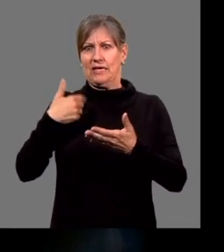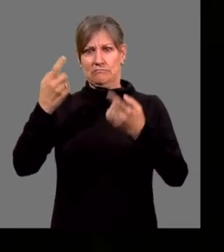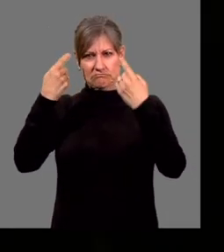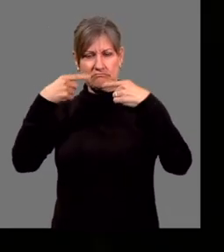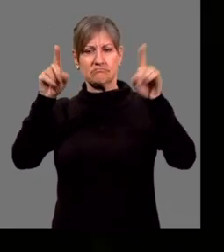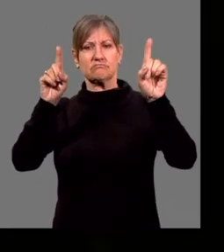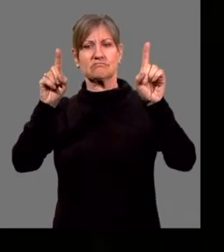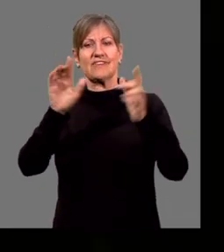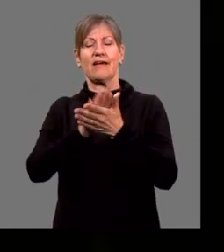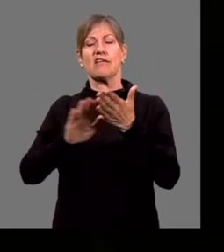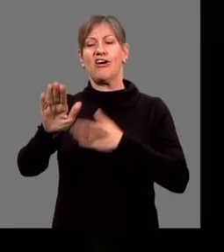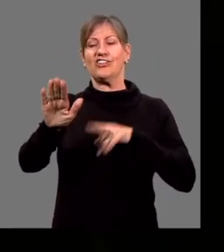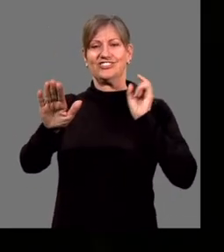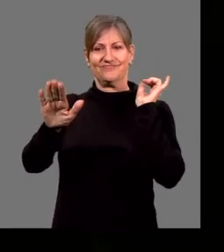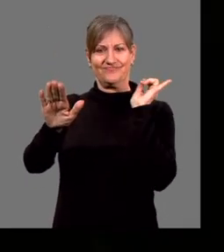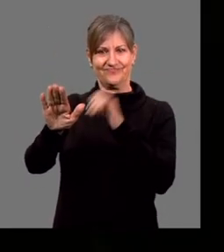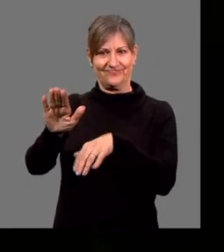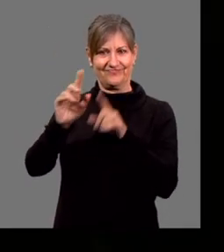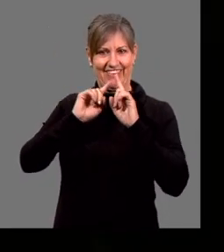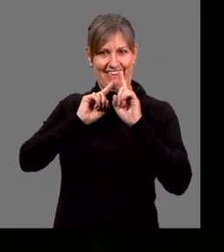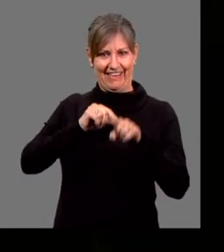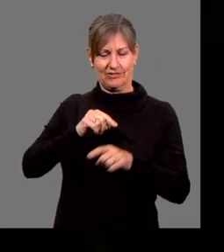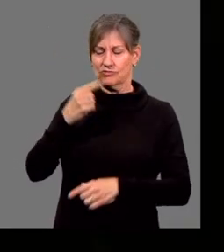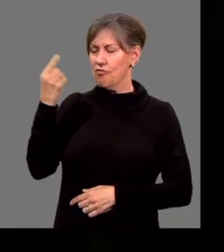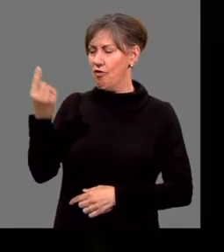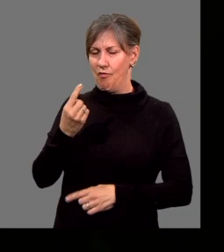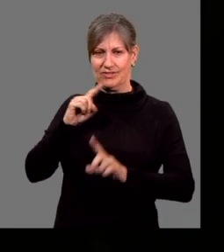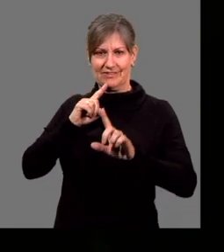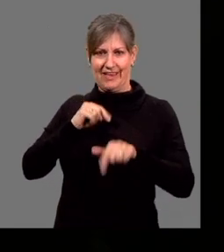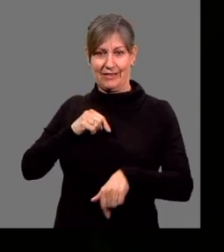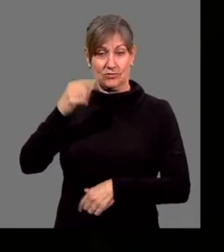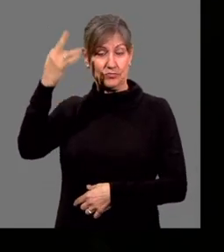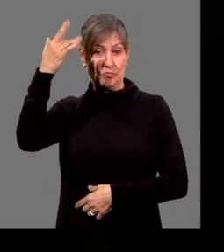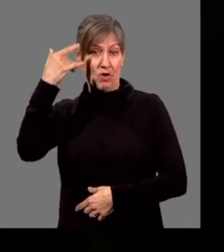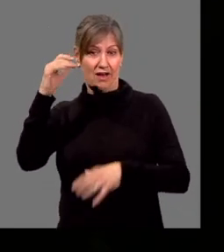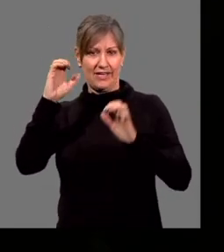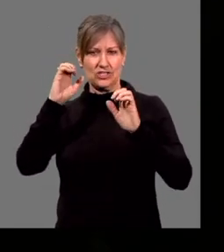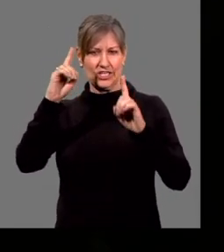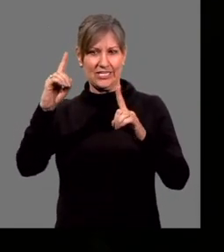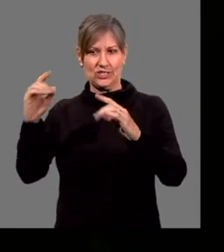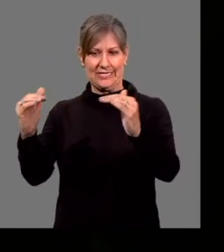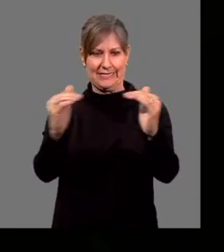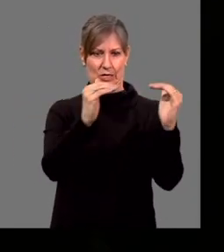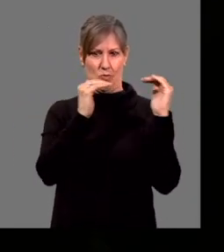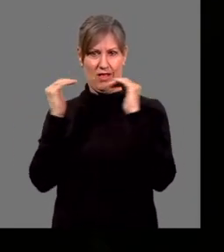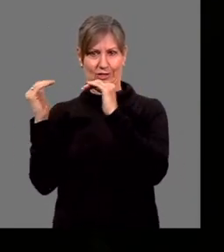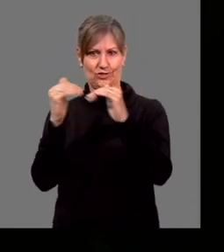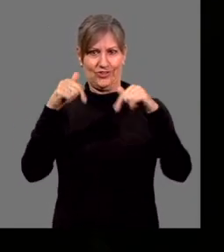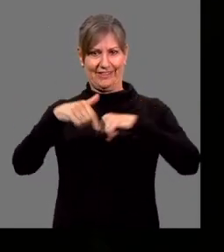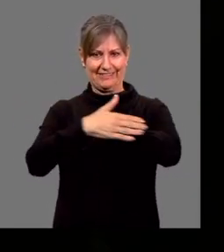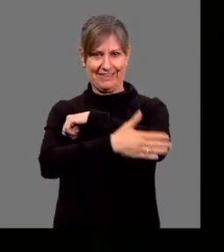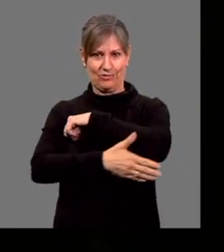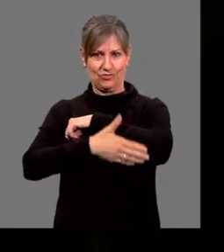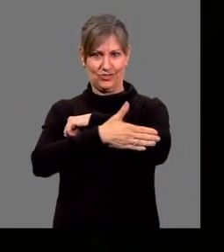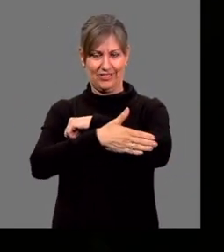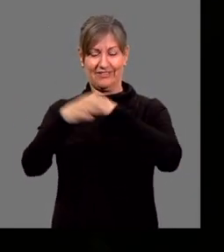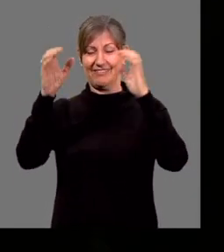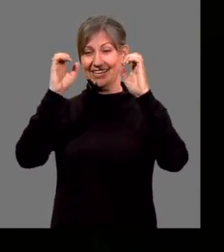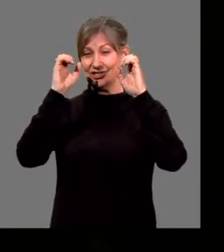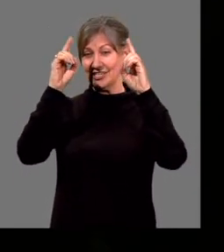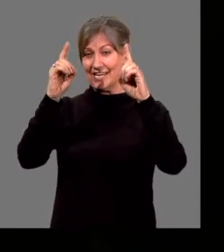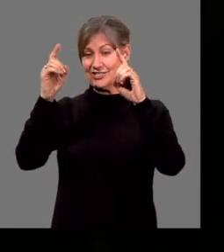there? College was the answer, and I believe college will always be the answer because education is a great equalizer in this country.